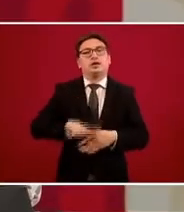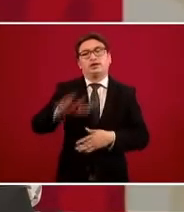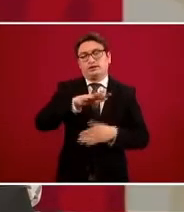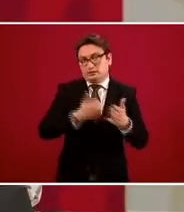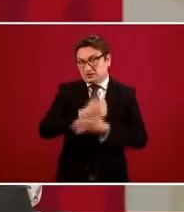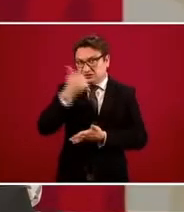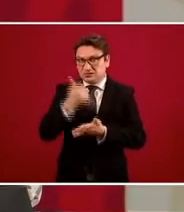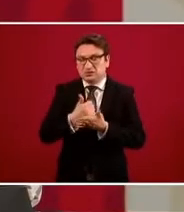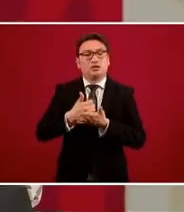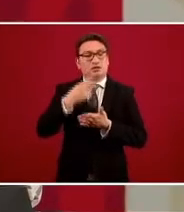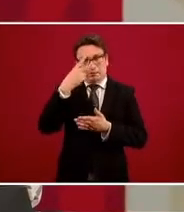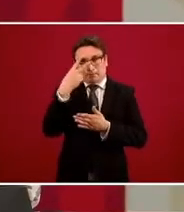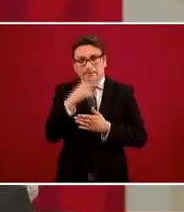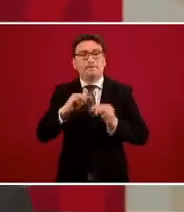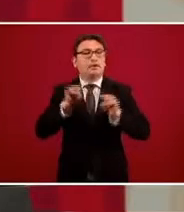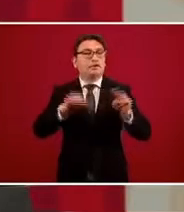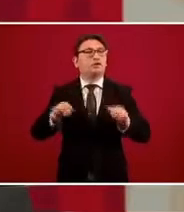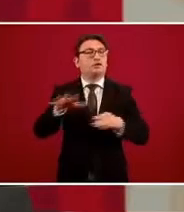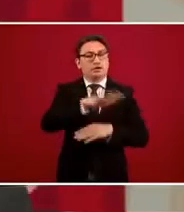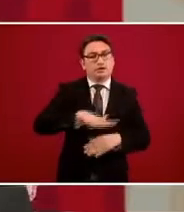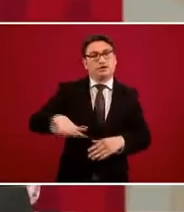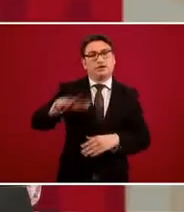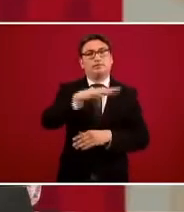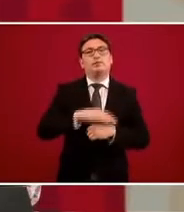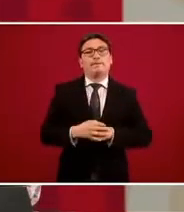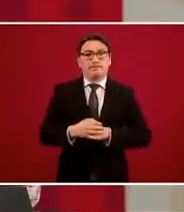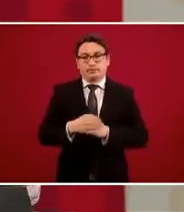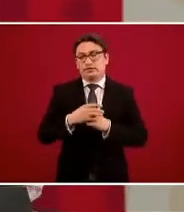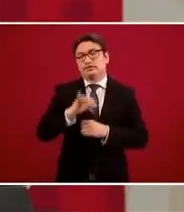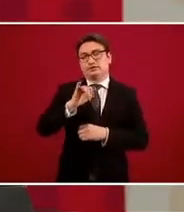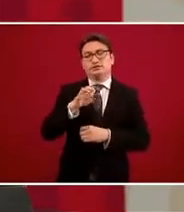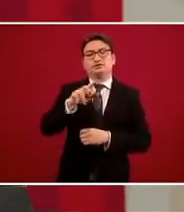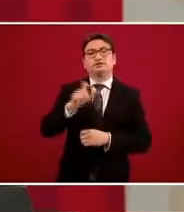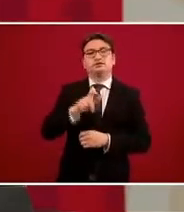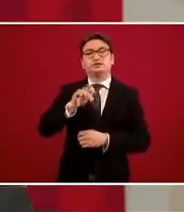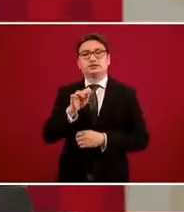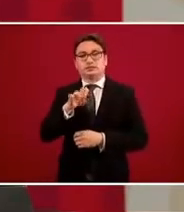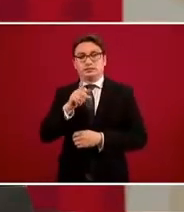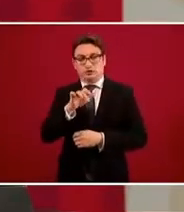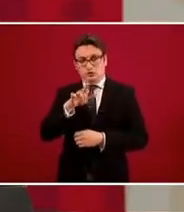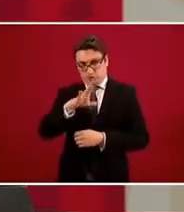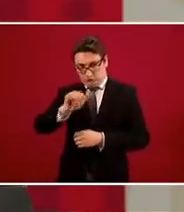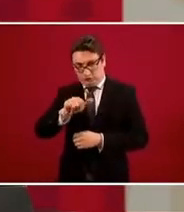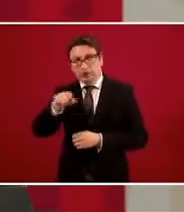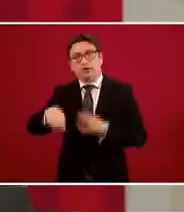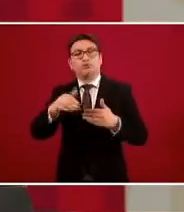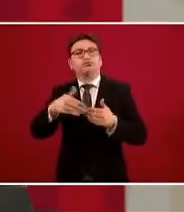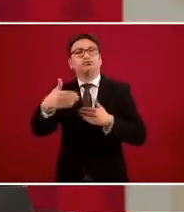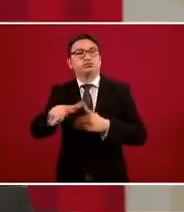Most of these hospitals are in the metropolitan area of the Mexico Valley area,